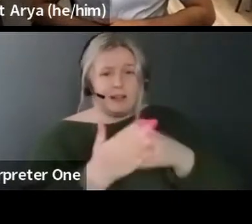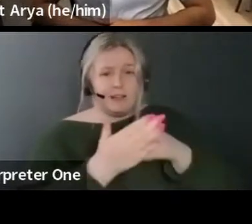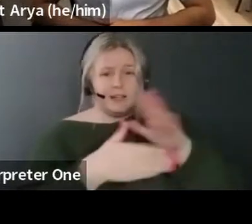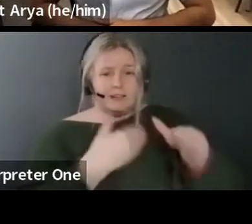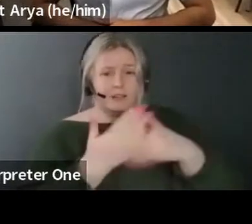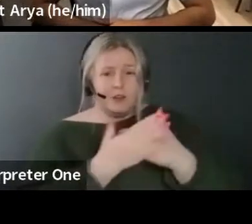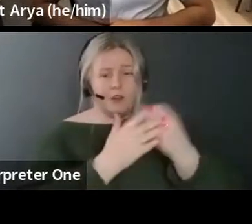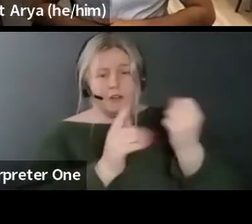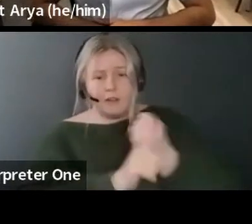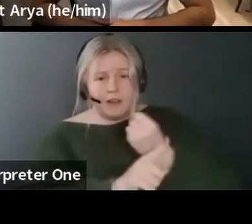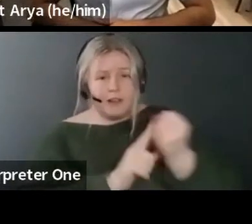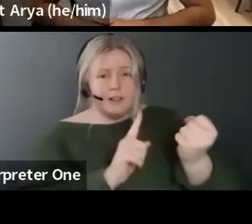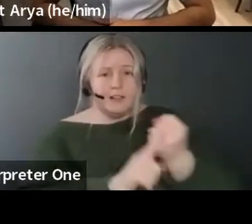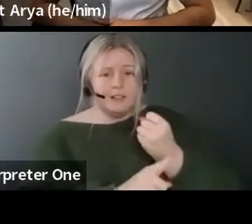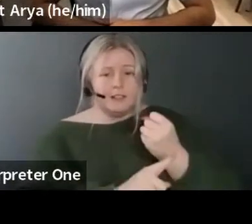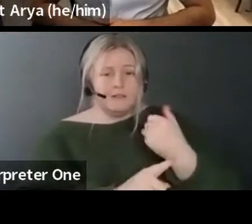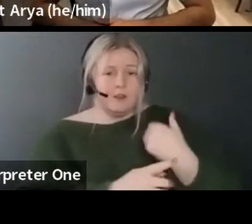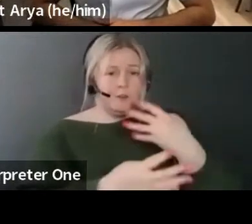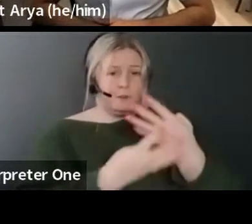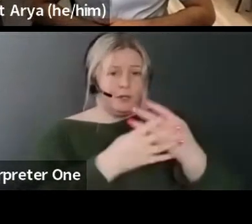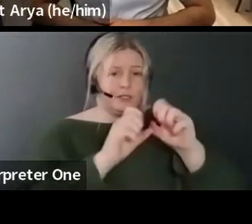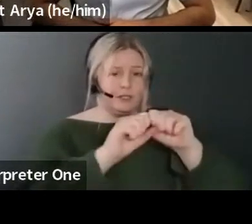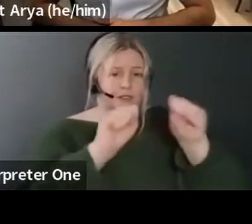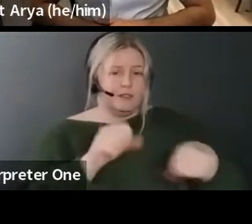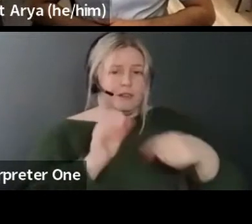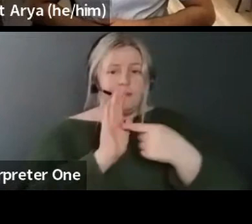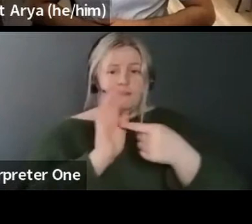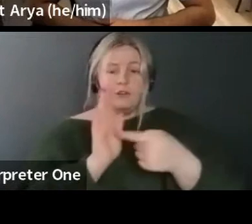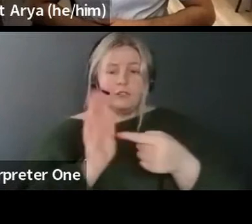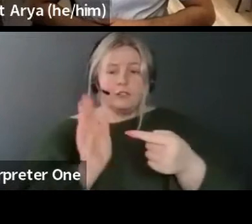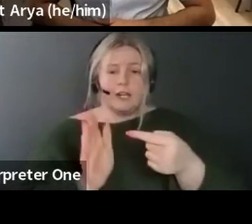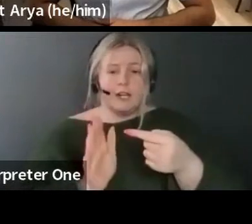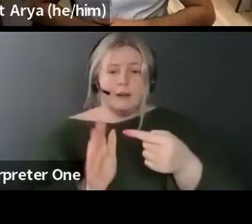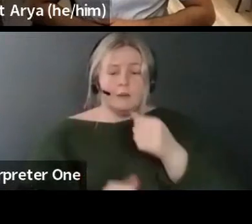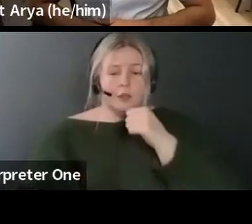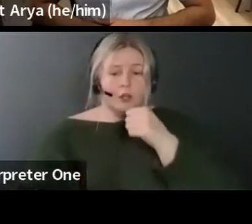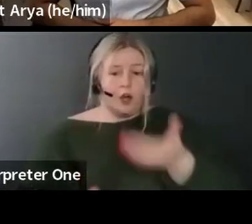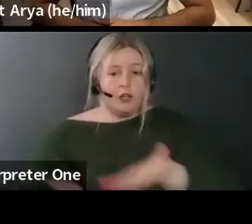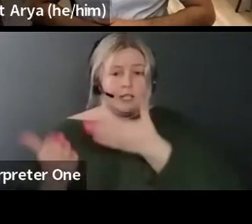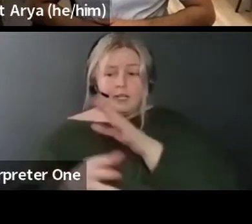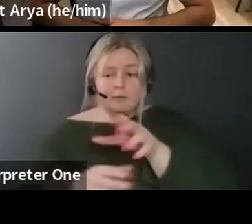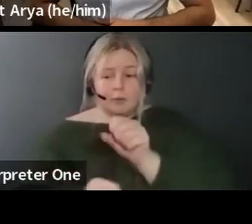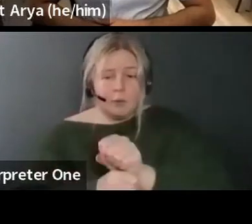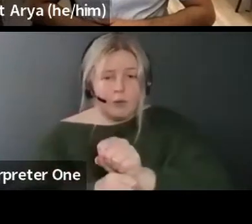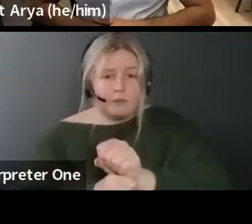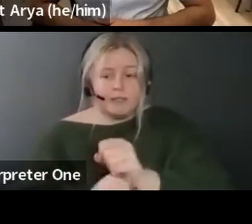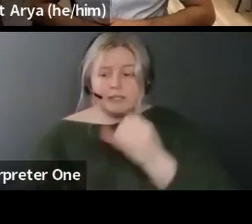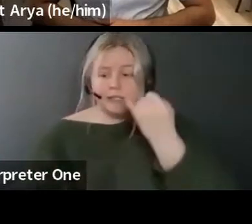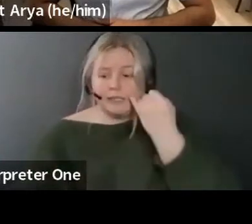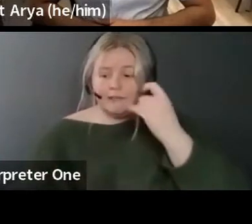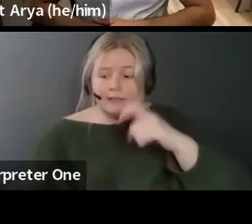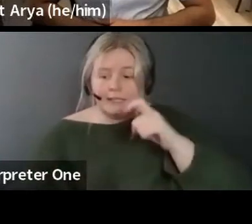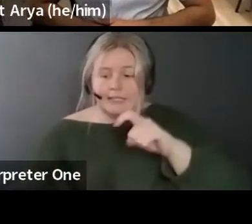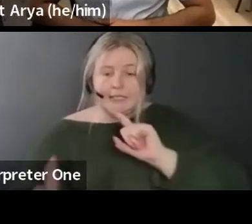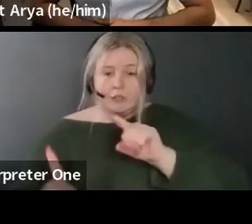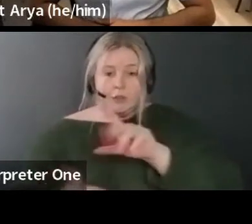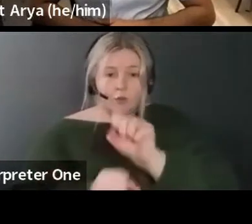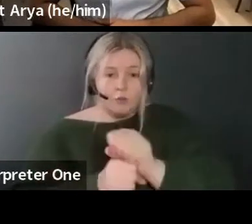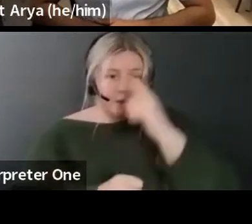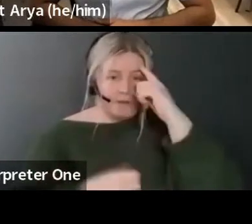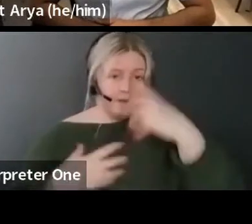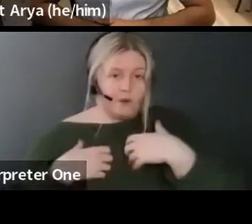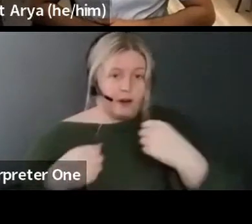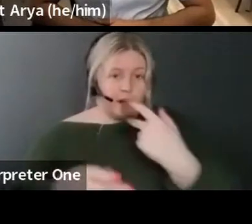of the prison system. Like, for example, not bringing him to appointments that he needs to for his healthcare stuff,